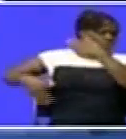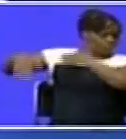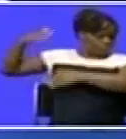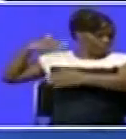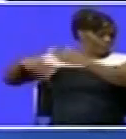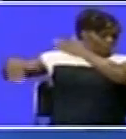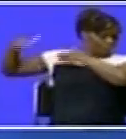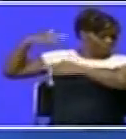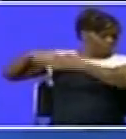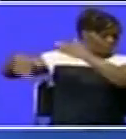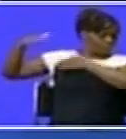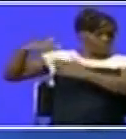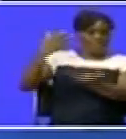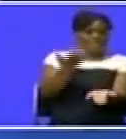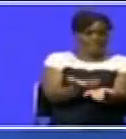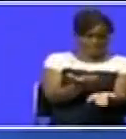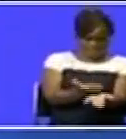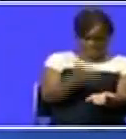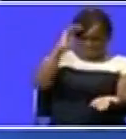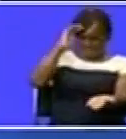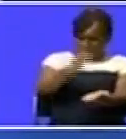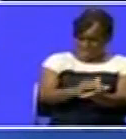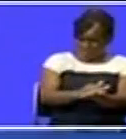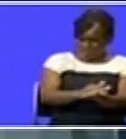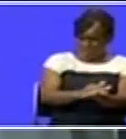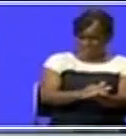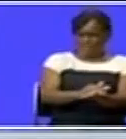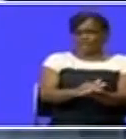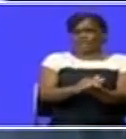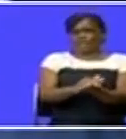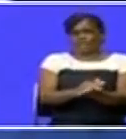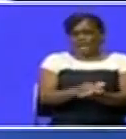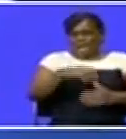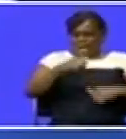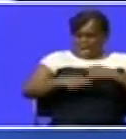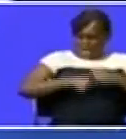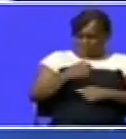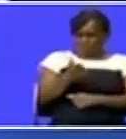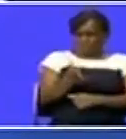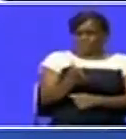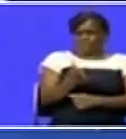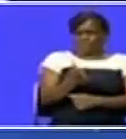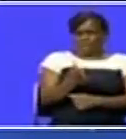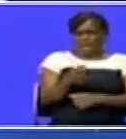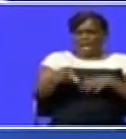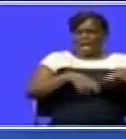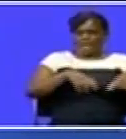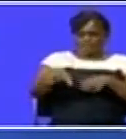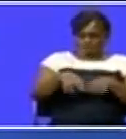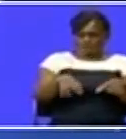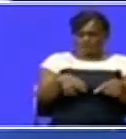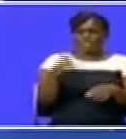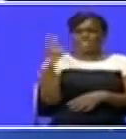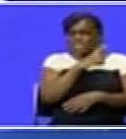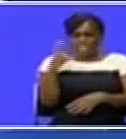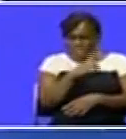historical evidence, we believe that selling it will actually put our animals more at risk